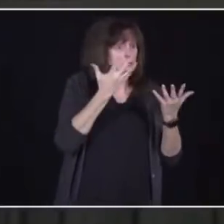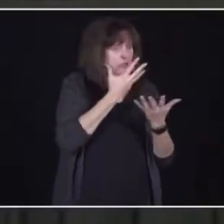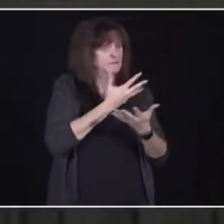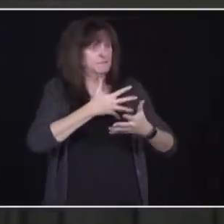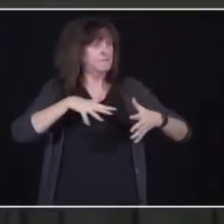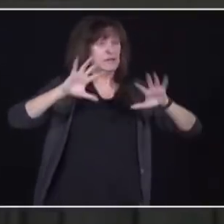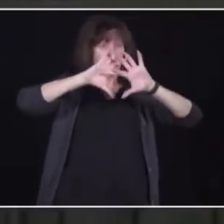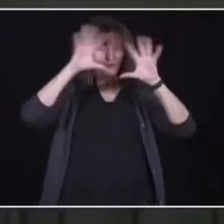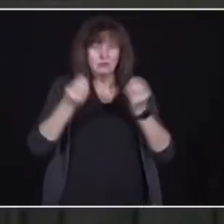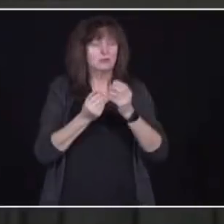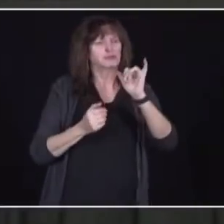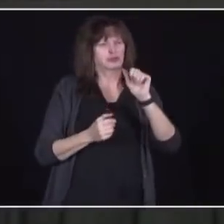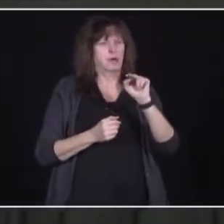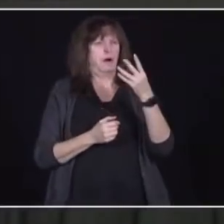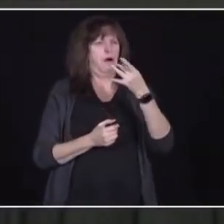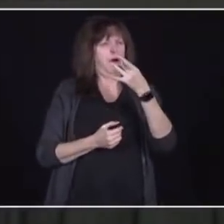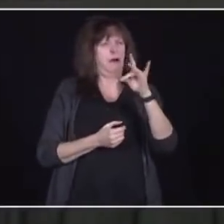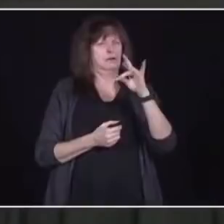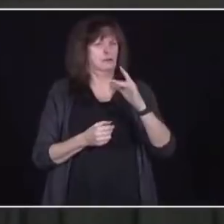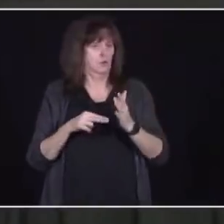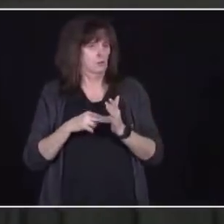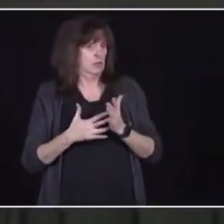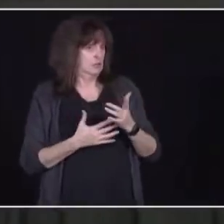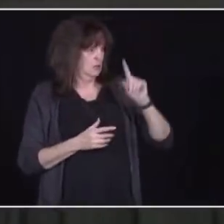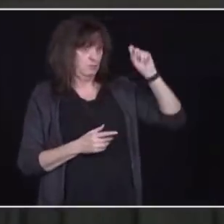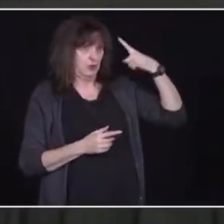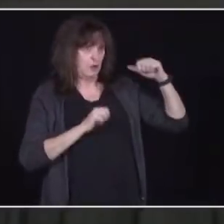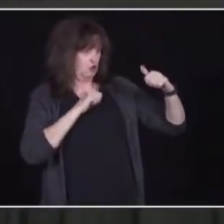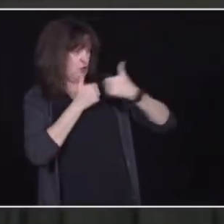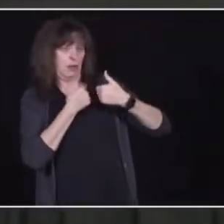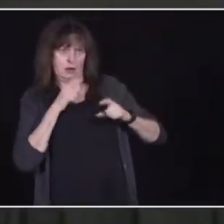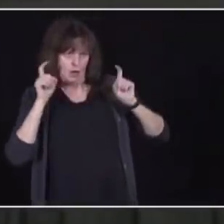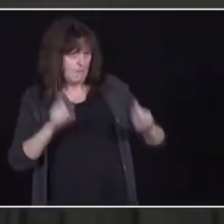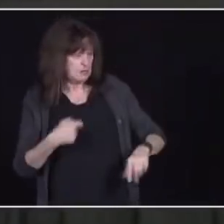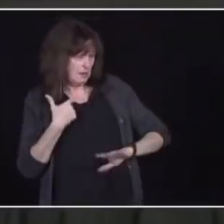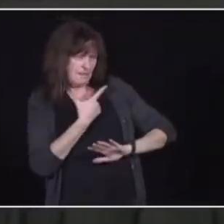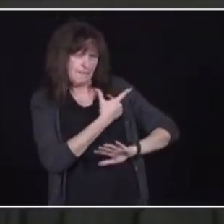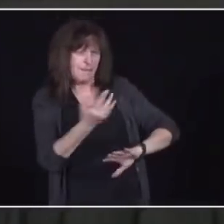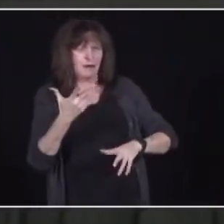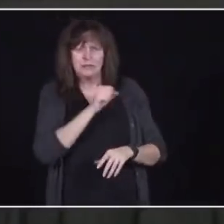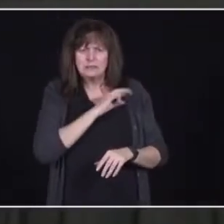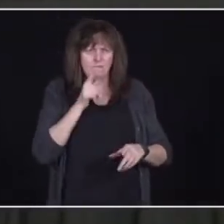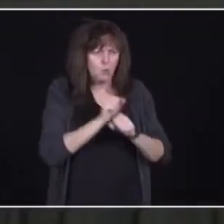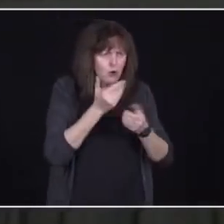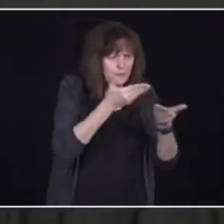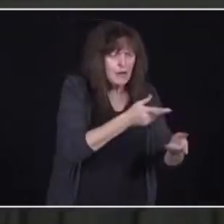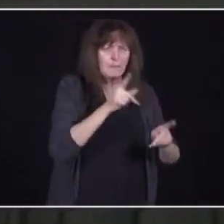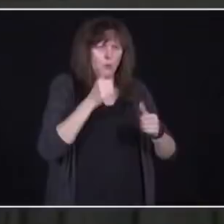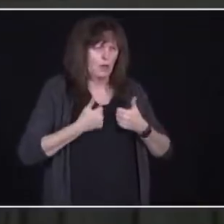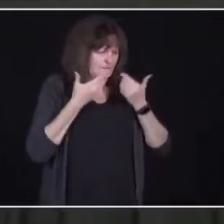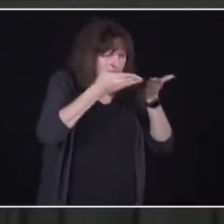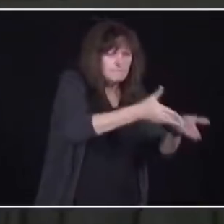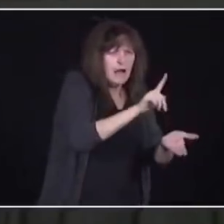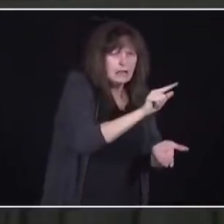the Premier's challenge of vaccinating the residents and the staff in those long-term care homes and high-risk retirement homes who